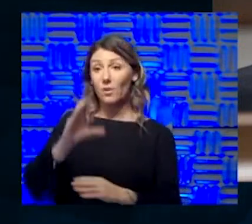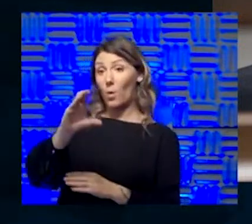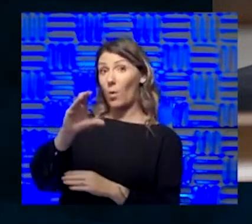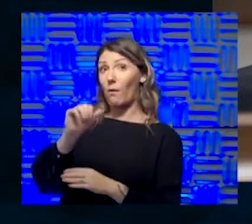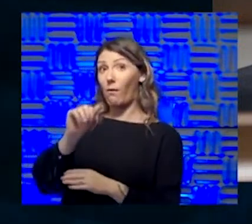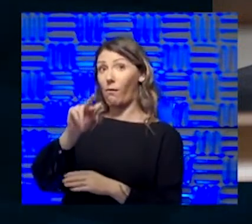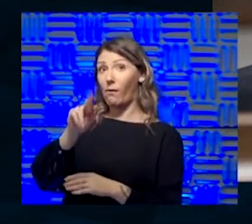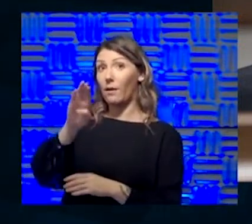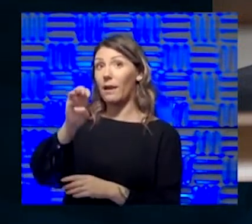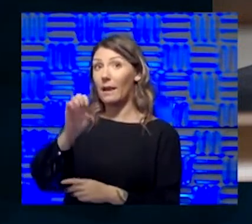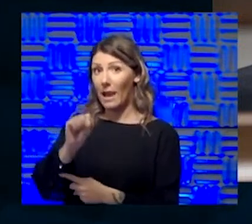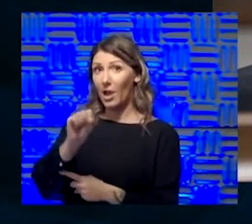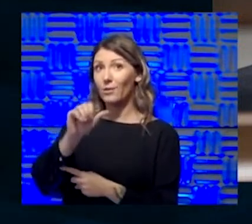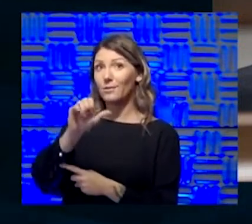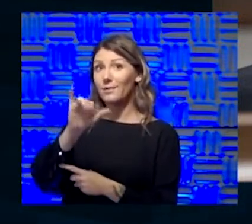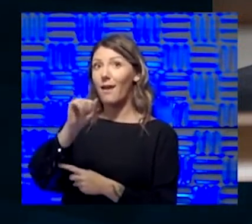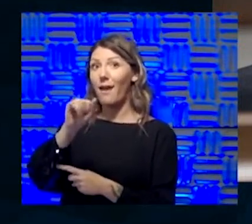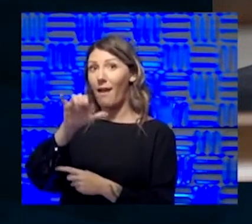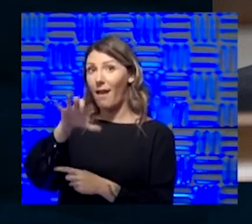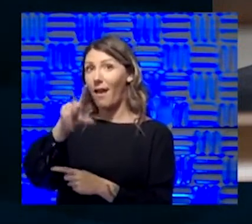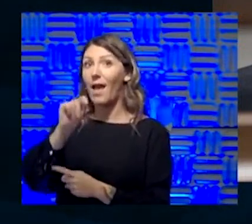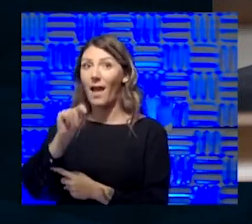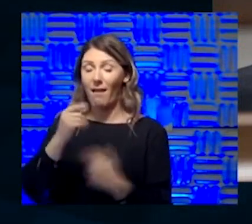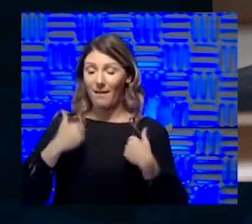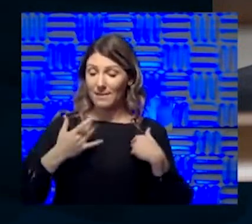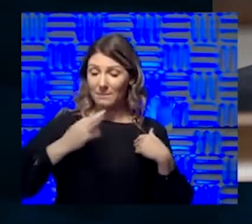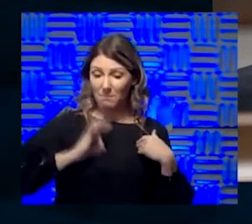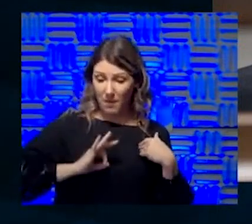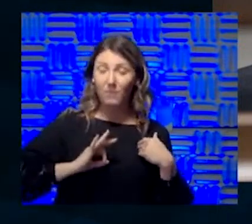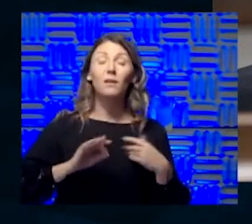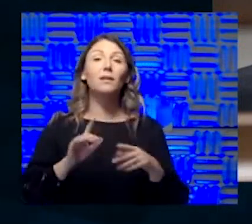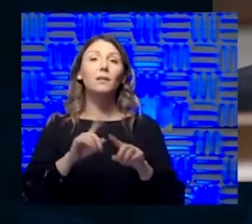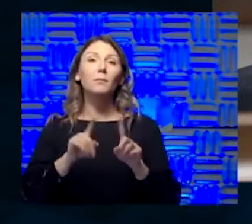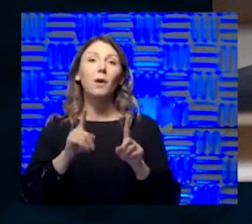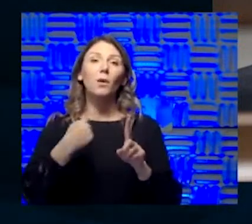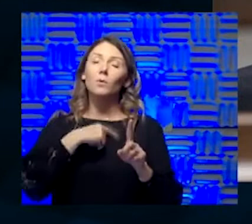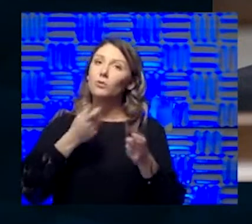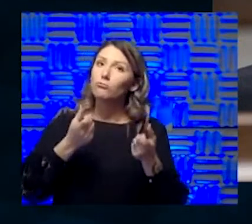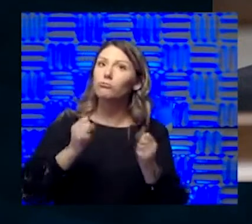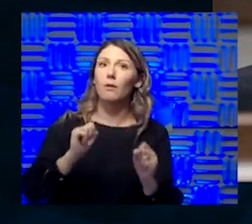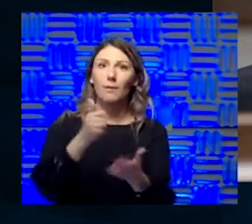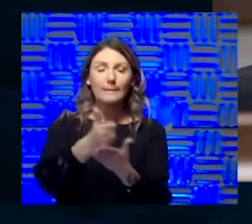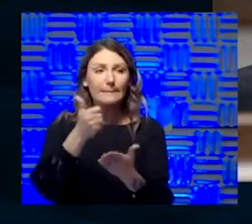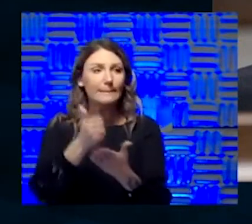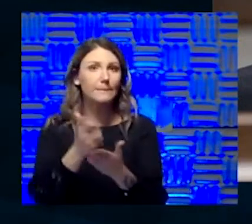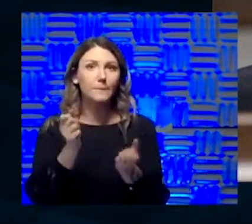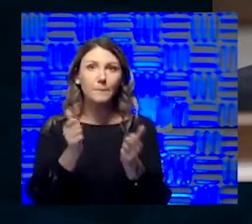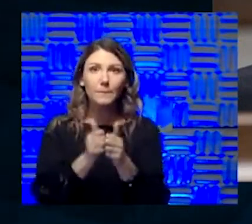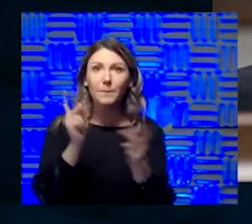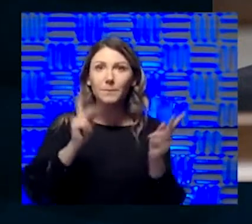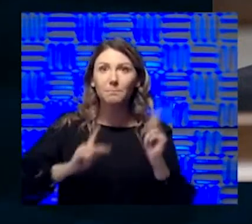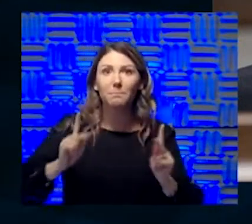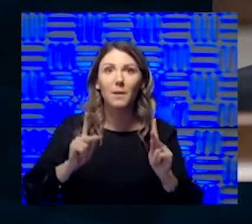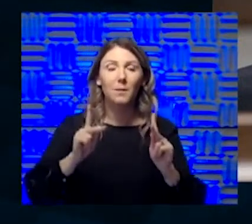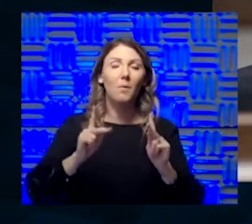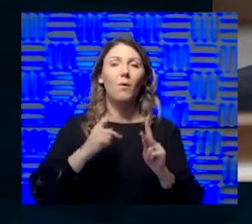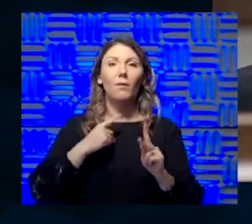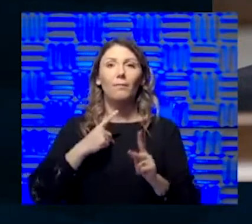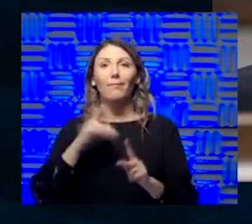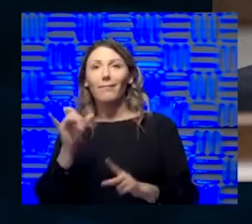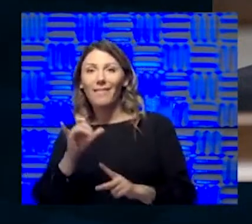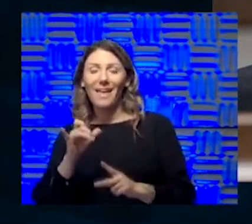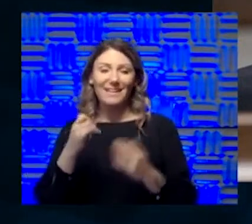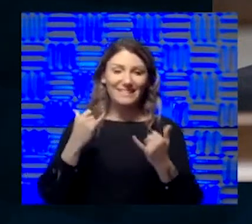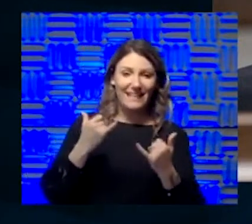some benefits, certainly some flaws as well, but we're trying to get the tools to the people like I'm on the phone with today, Dr. Hawkinson and